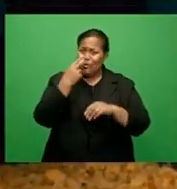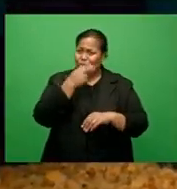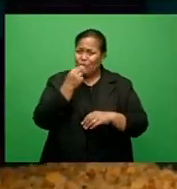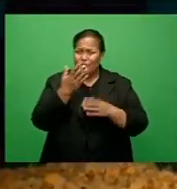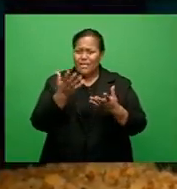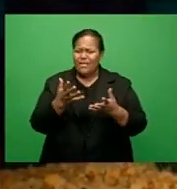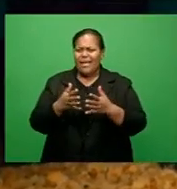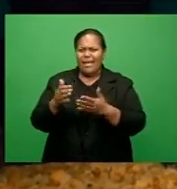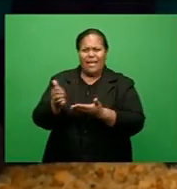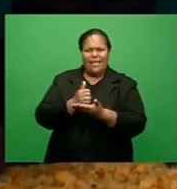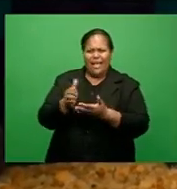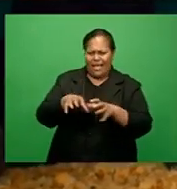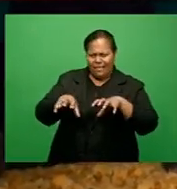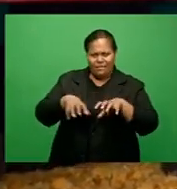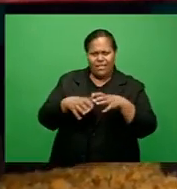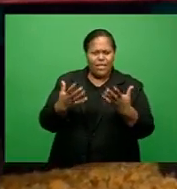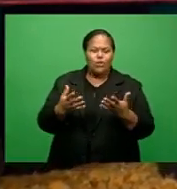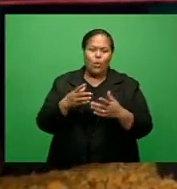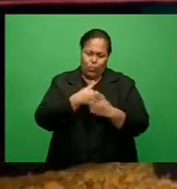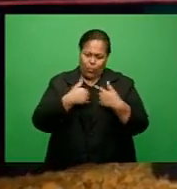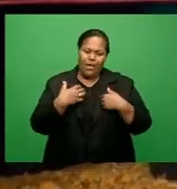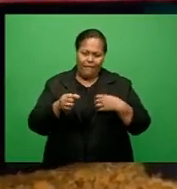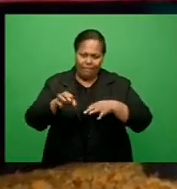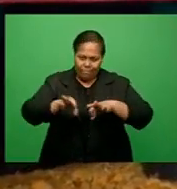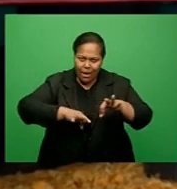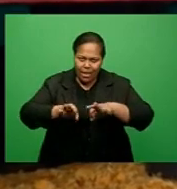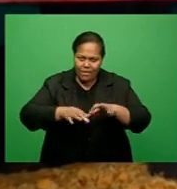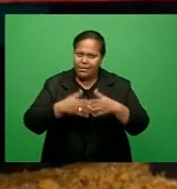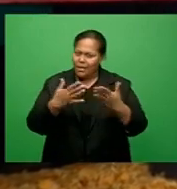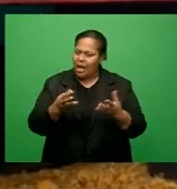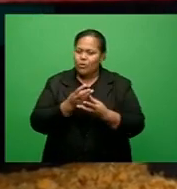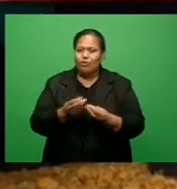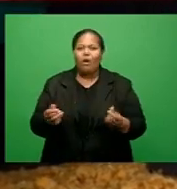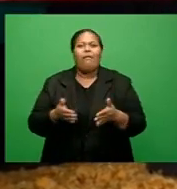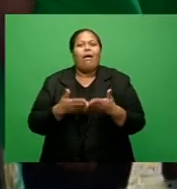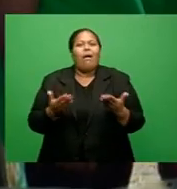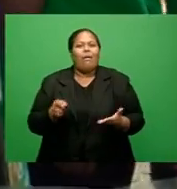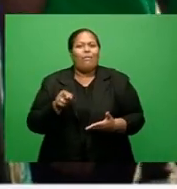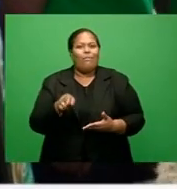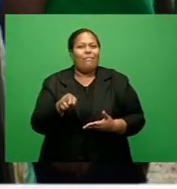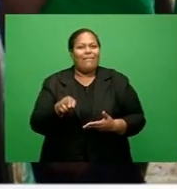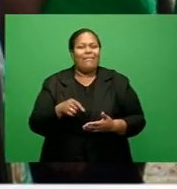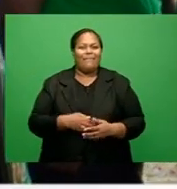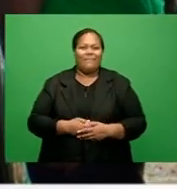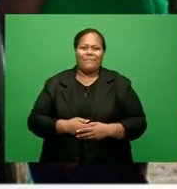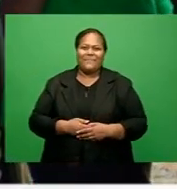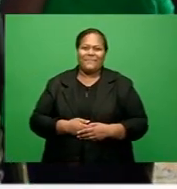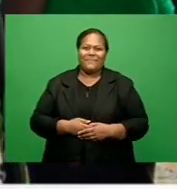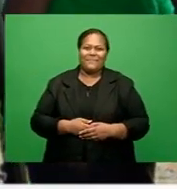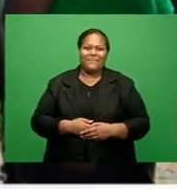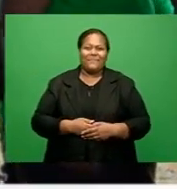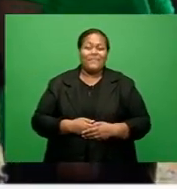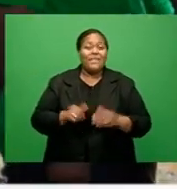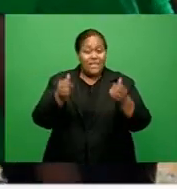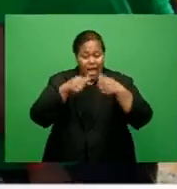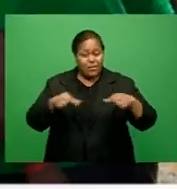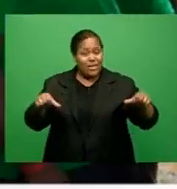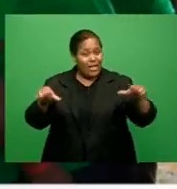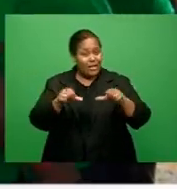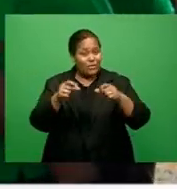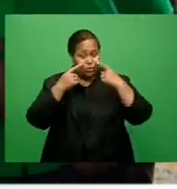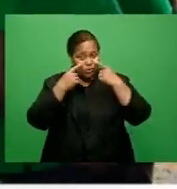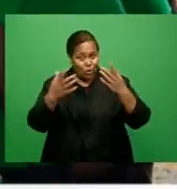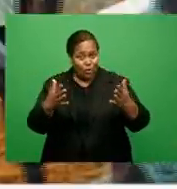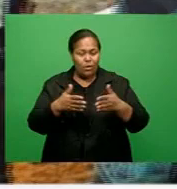plan of action, will address the promotion and sustenance of household food and nutrition security. He adds the Agriculture Show is a